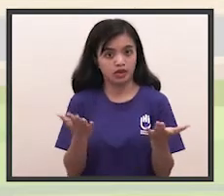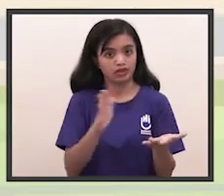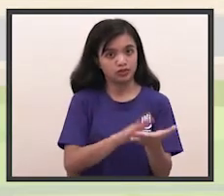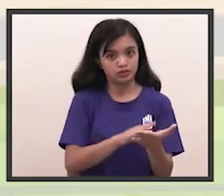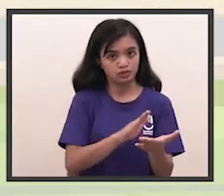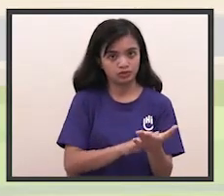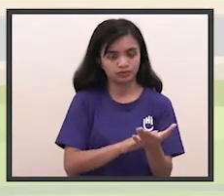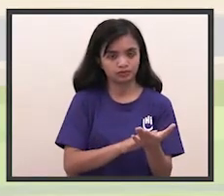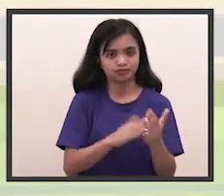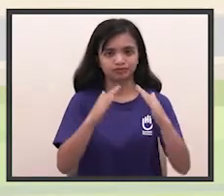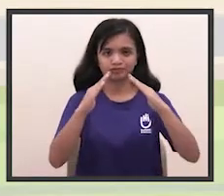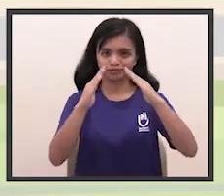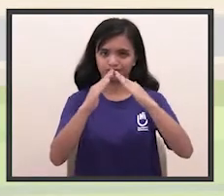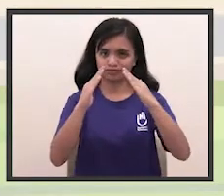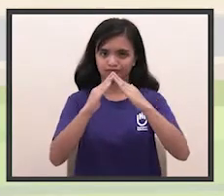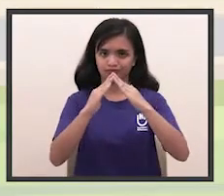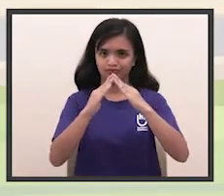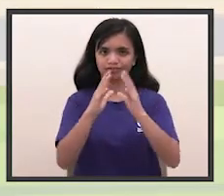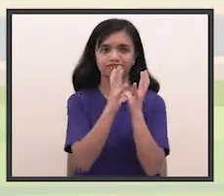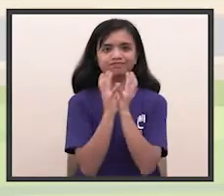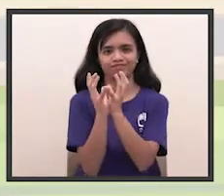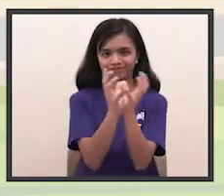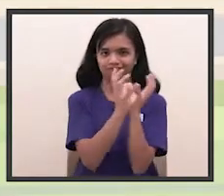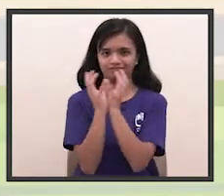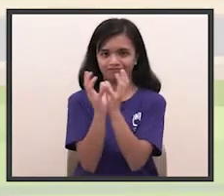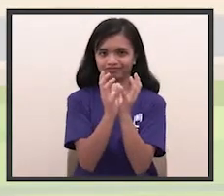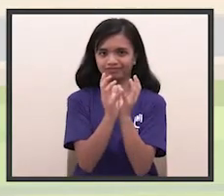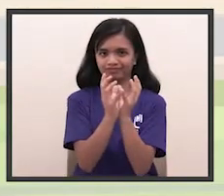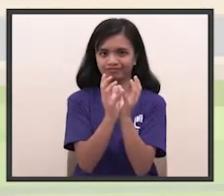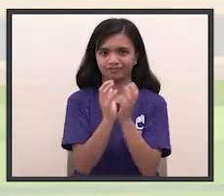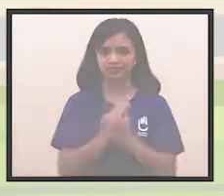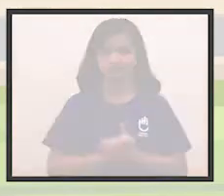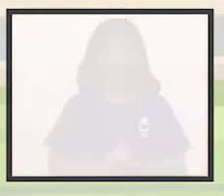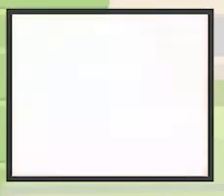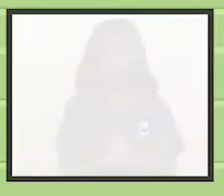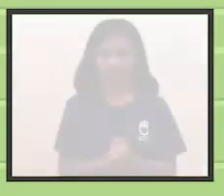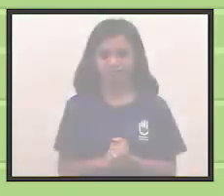the school, house, or community.